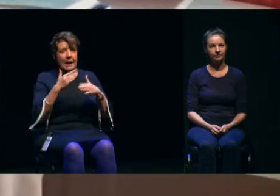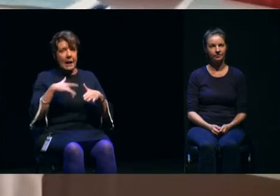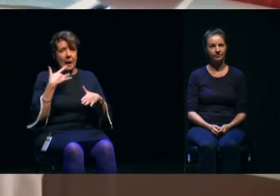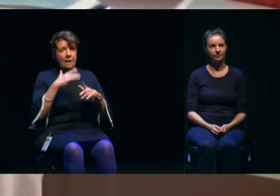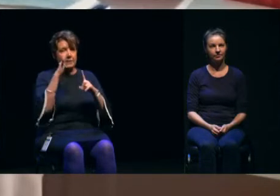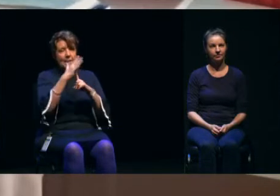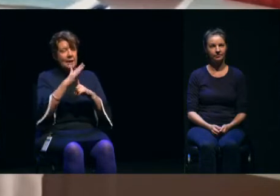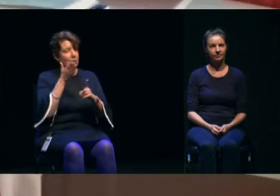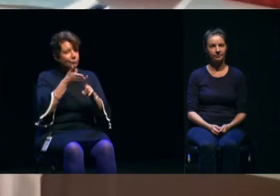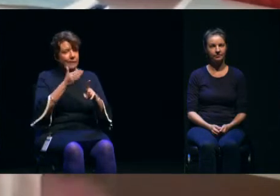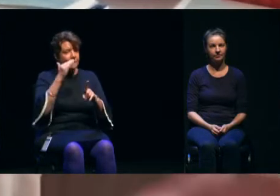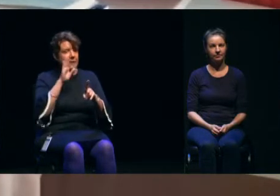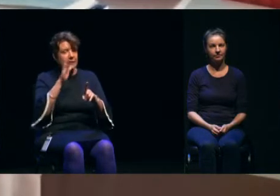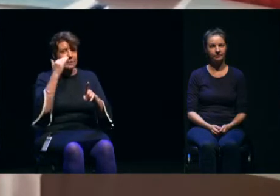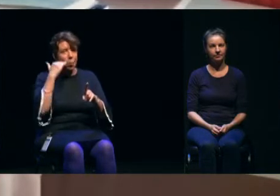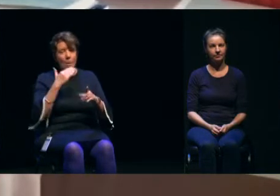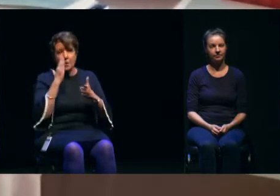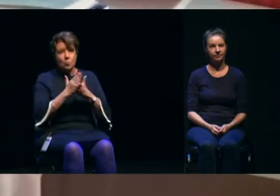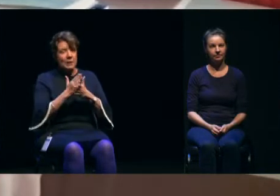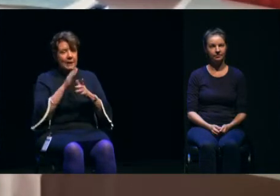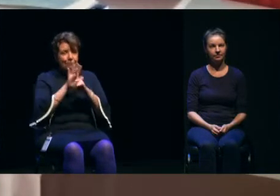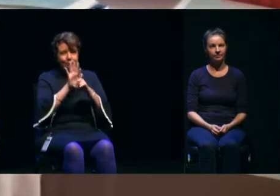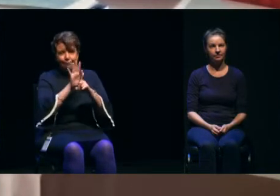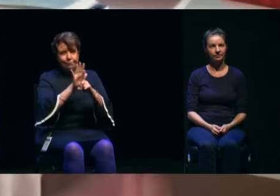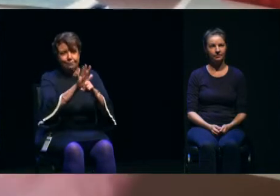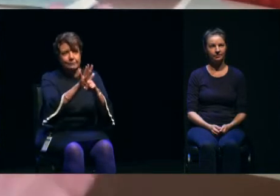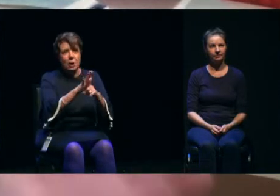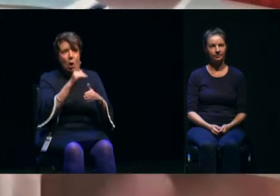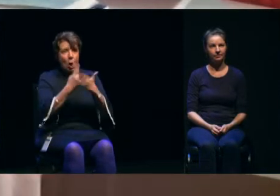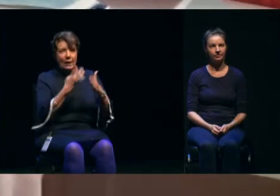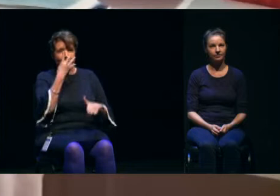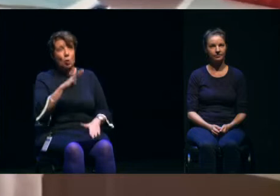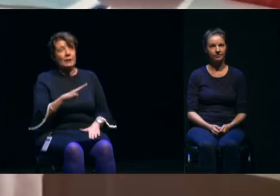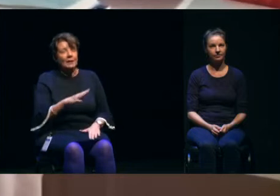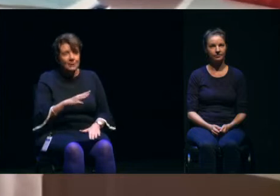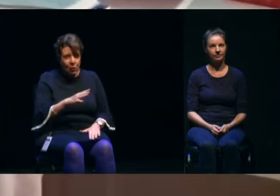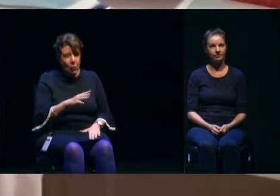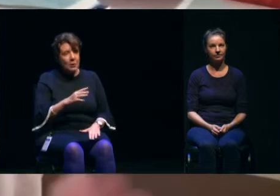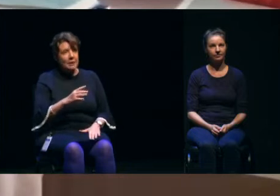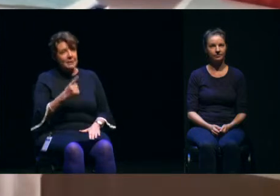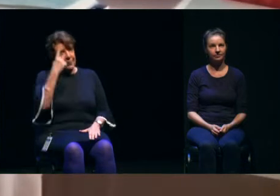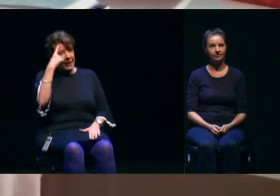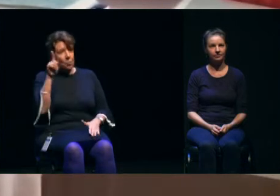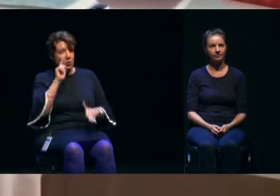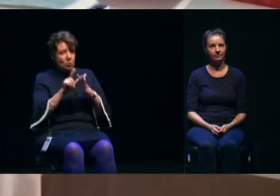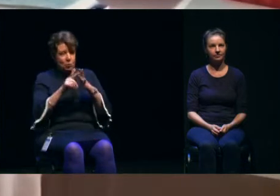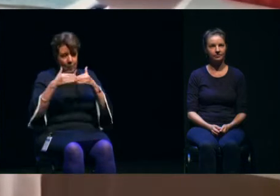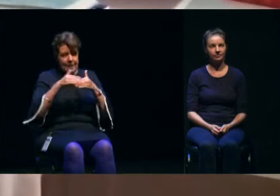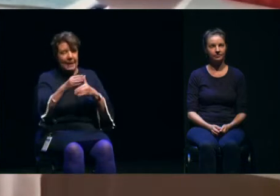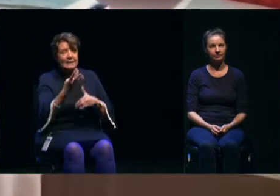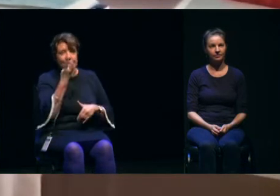fantastic woman. She's a force of nature, only 40 years old, so I can only imagine what she will do in the next 40